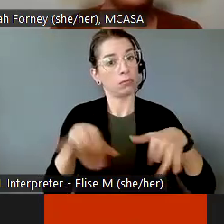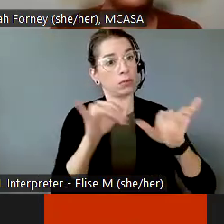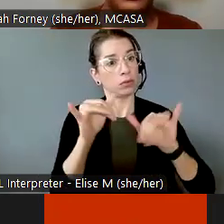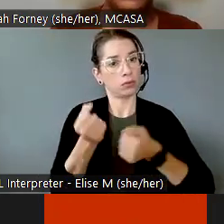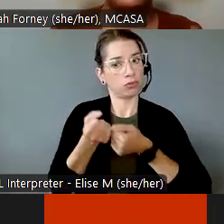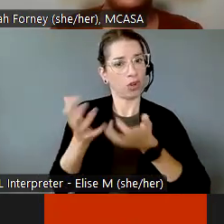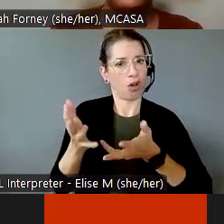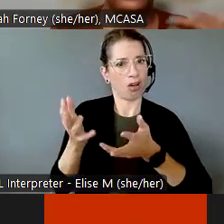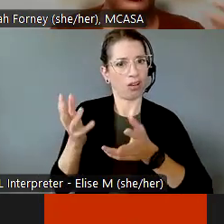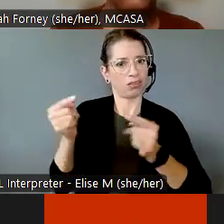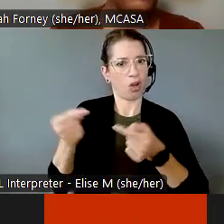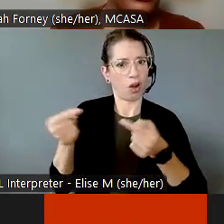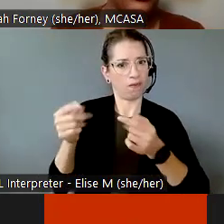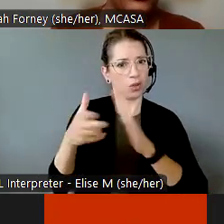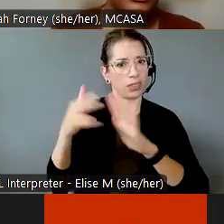stereotypes such as